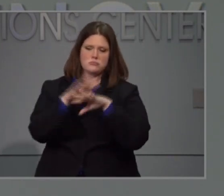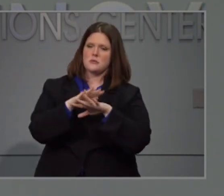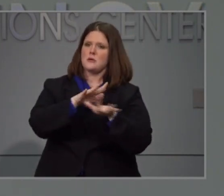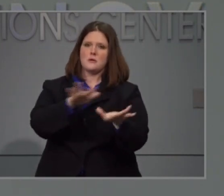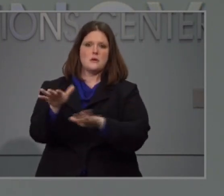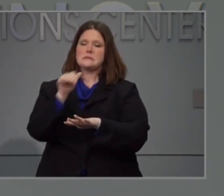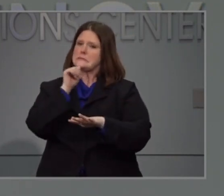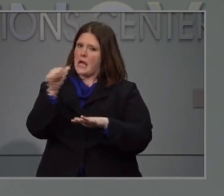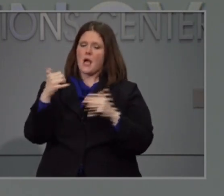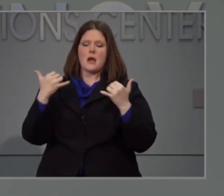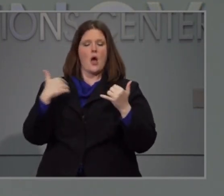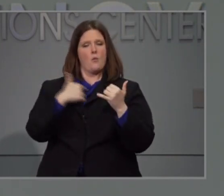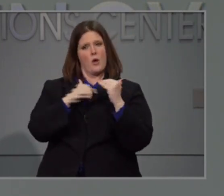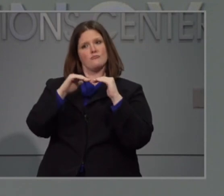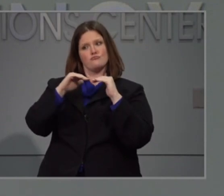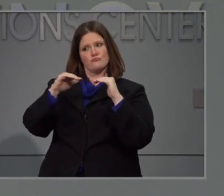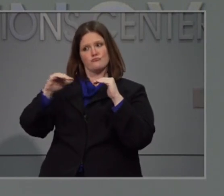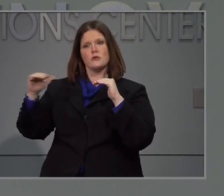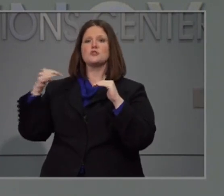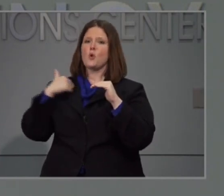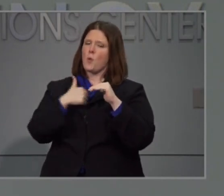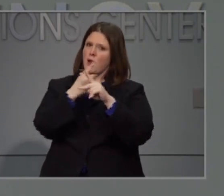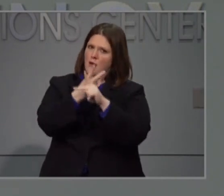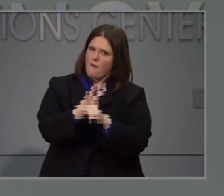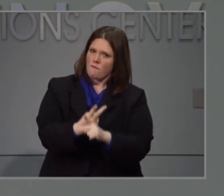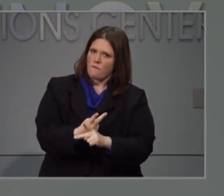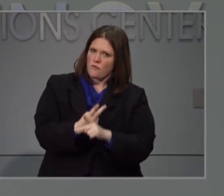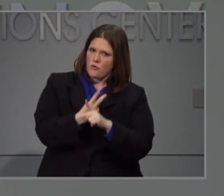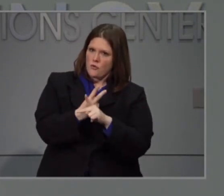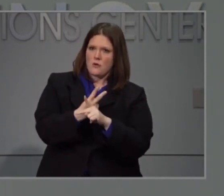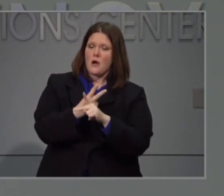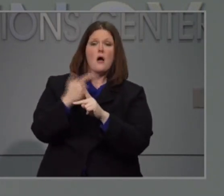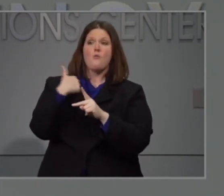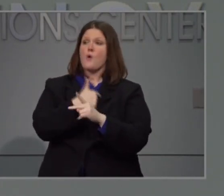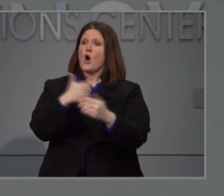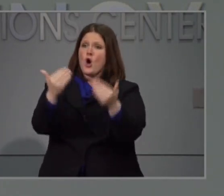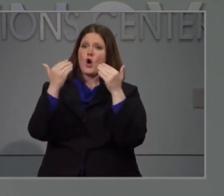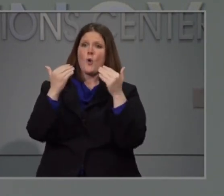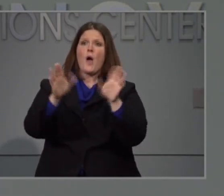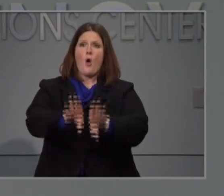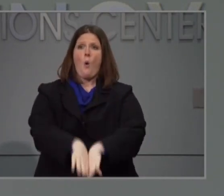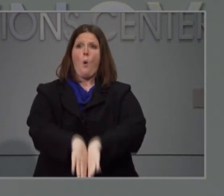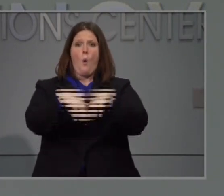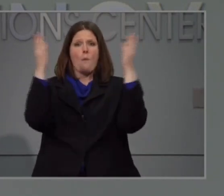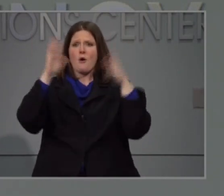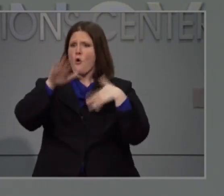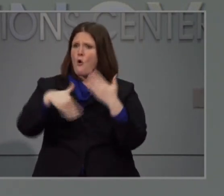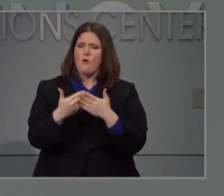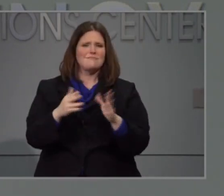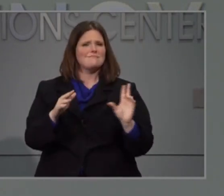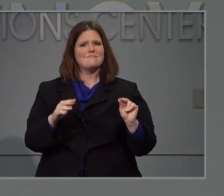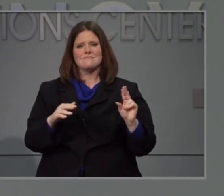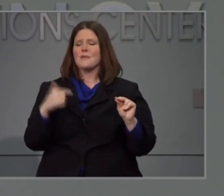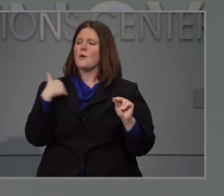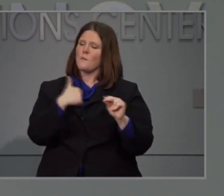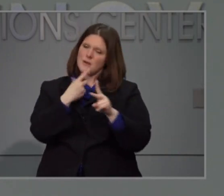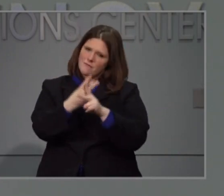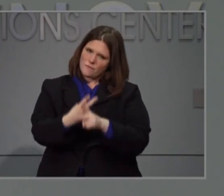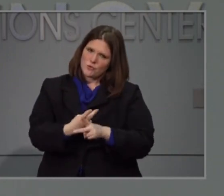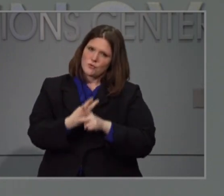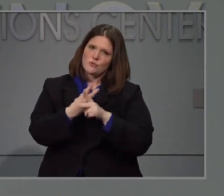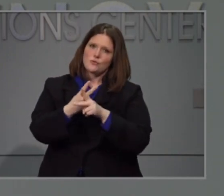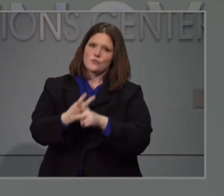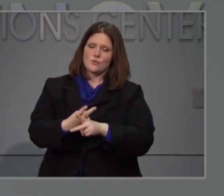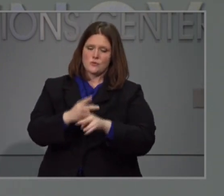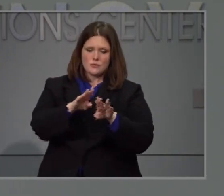being cautious as we take this first step. We're not opening everything back up all at once. We are taking those cautious steps. We